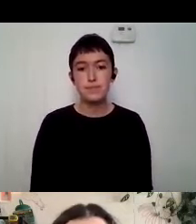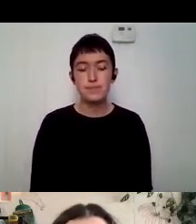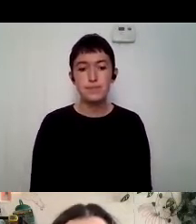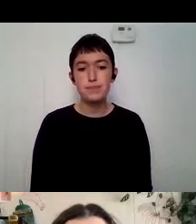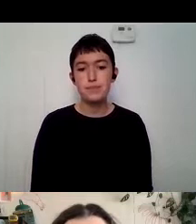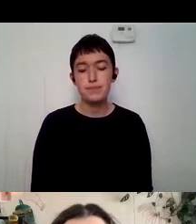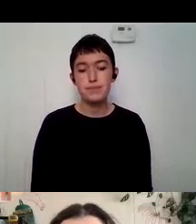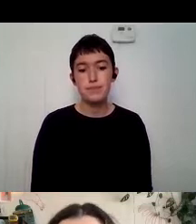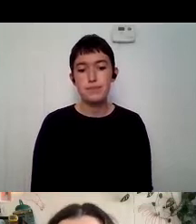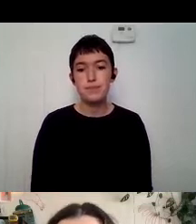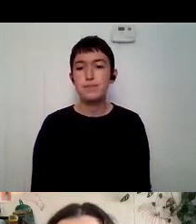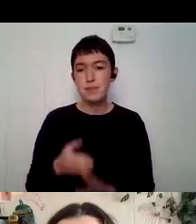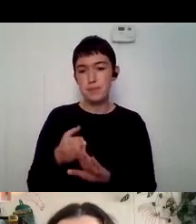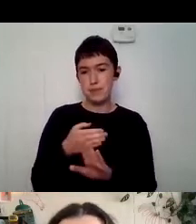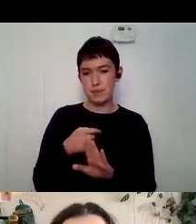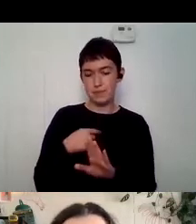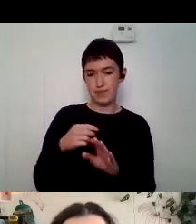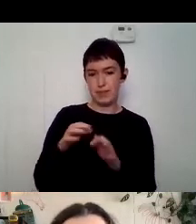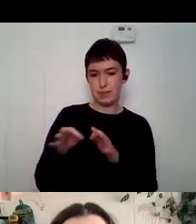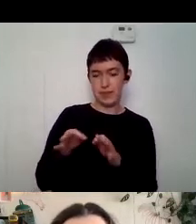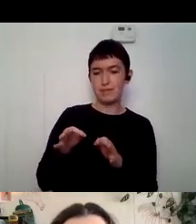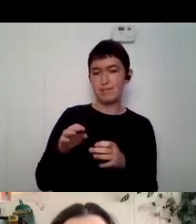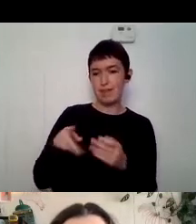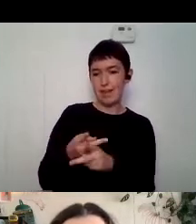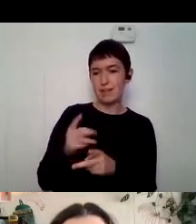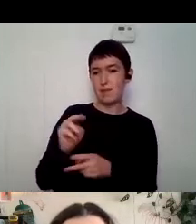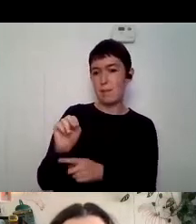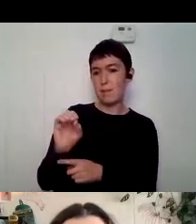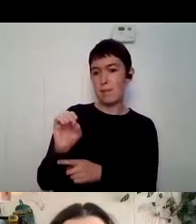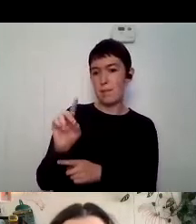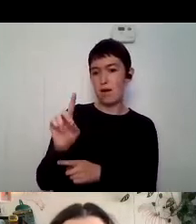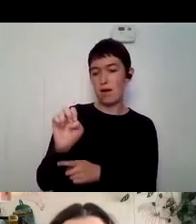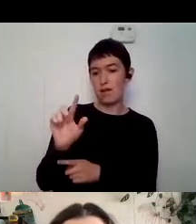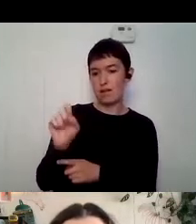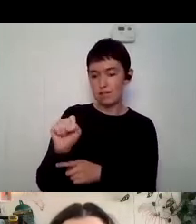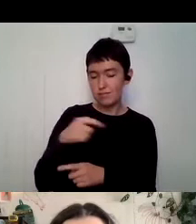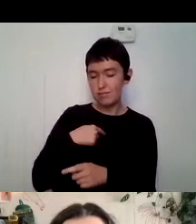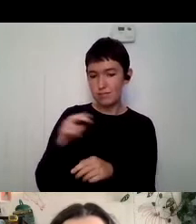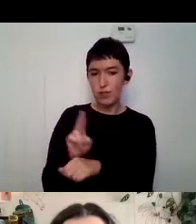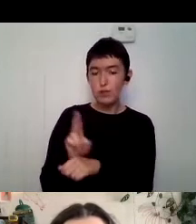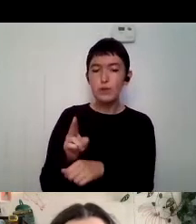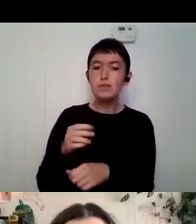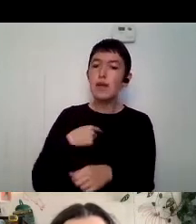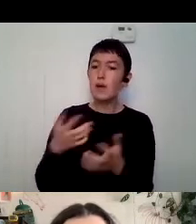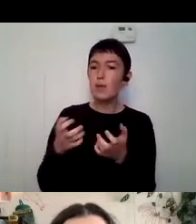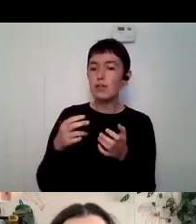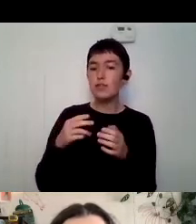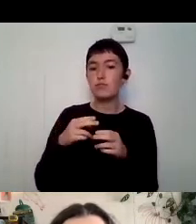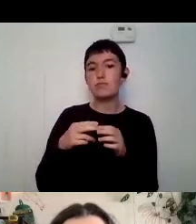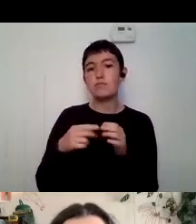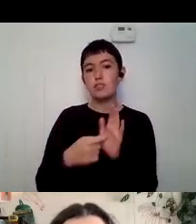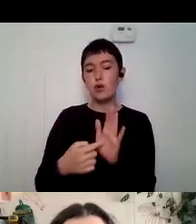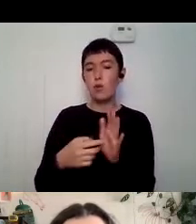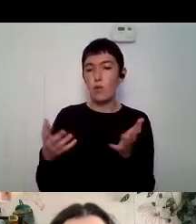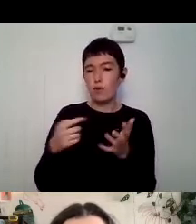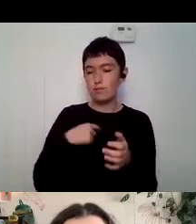And before explaining the types of models that I work with, I want to just briefly show kind of what it is that we're working with here. So this is a